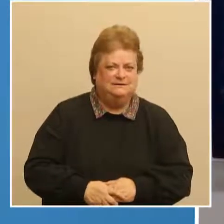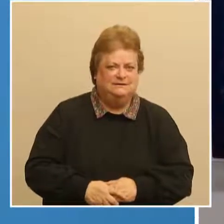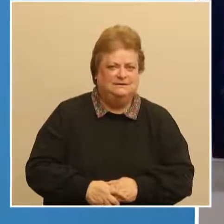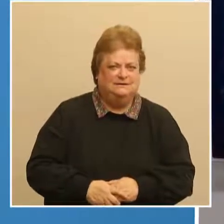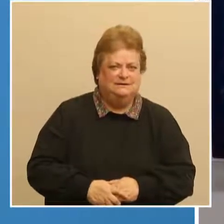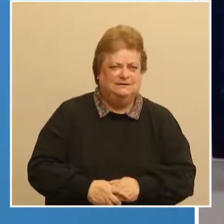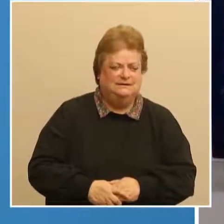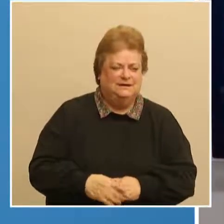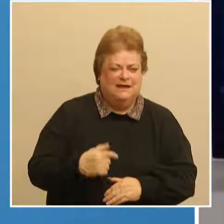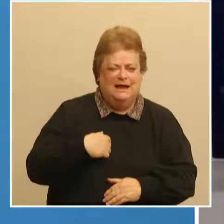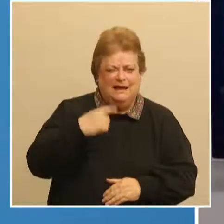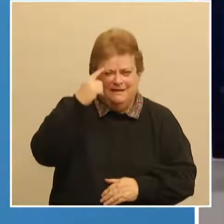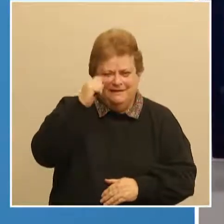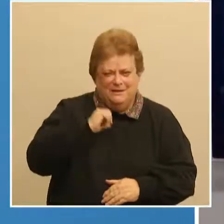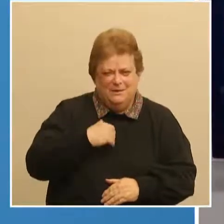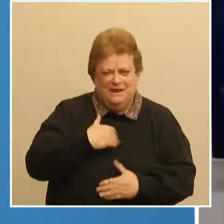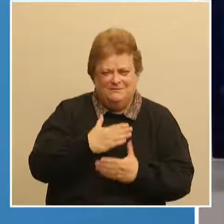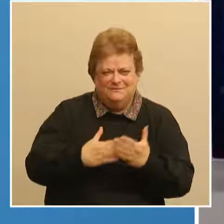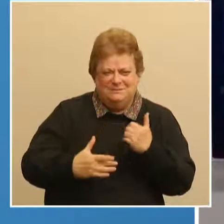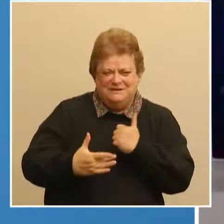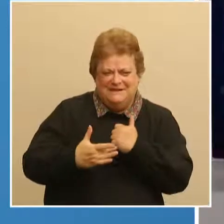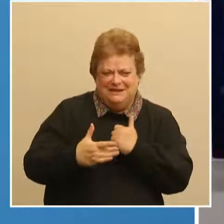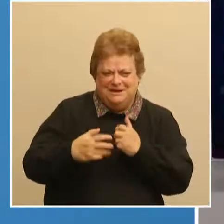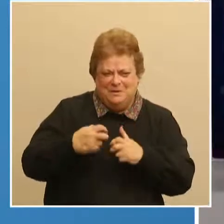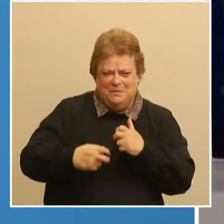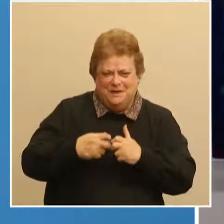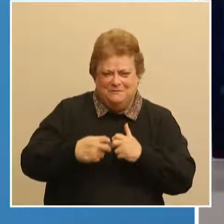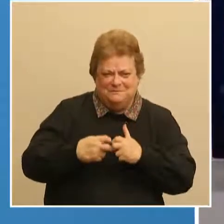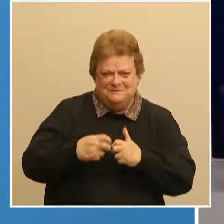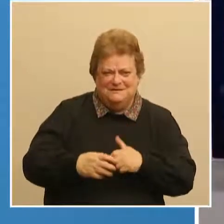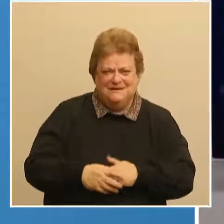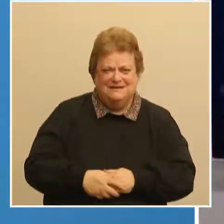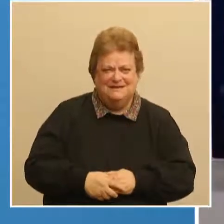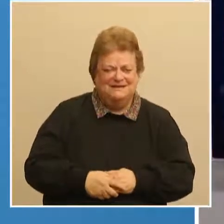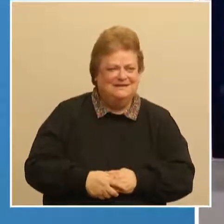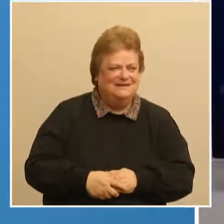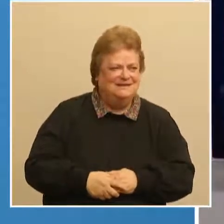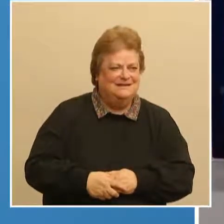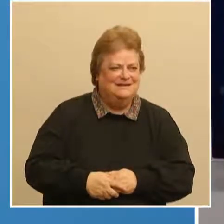I think we may be having some technical difficulties with the Zoom.